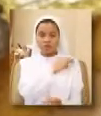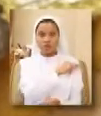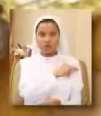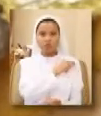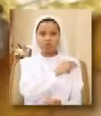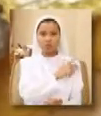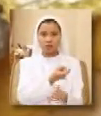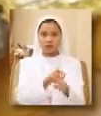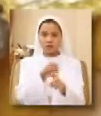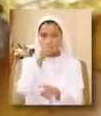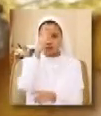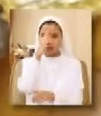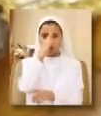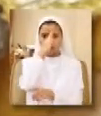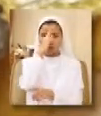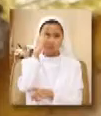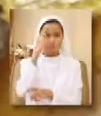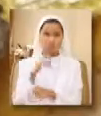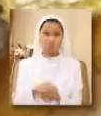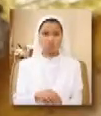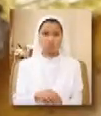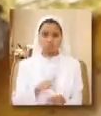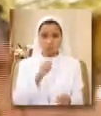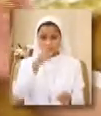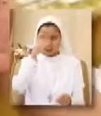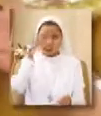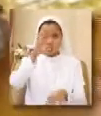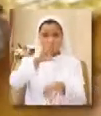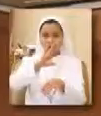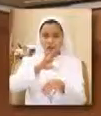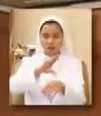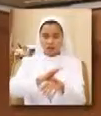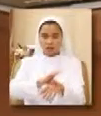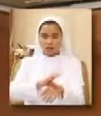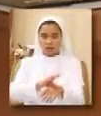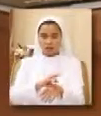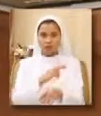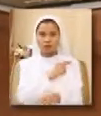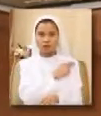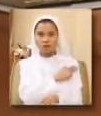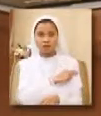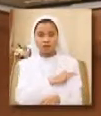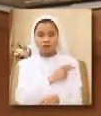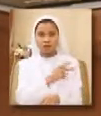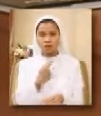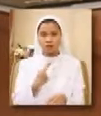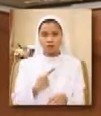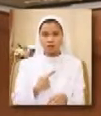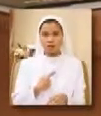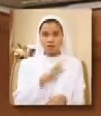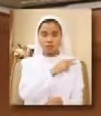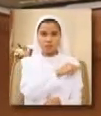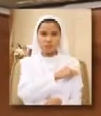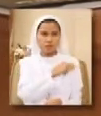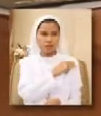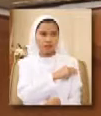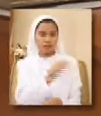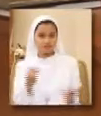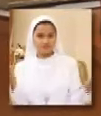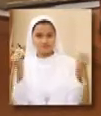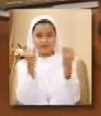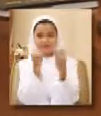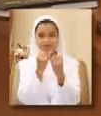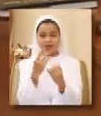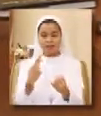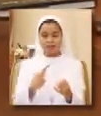ang church, by its very nature, misyonero yan eh. Yes. Kaya mga mapswerte tayo na meron tayong missionary. Oh, yes.